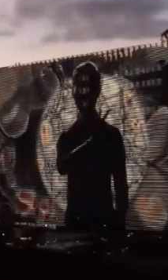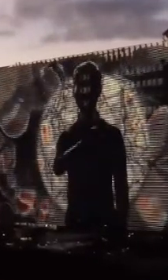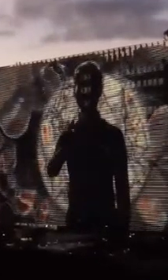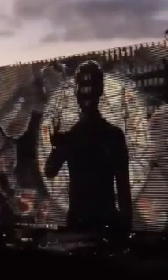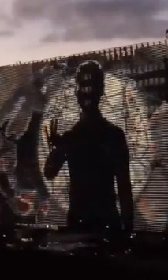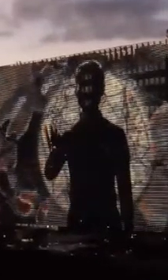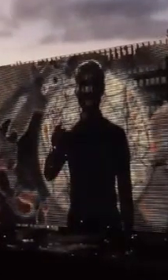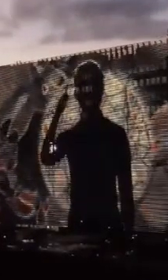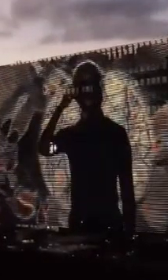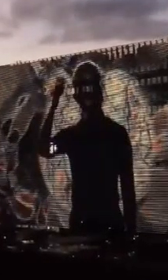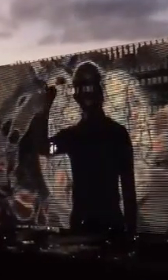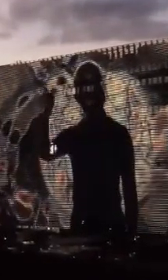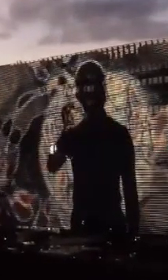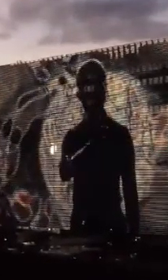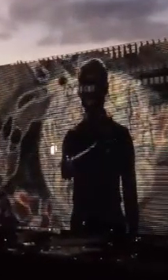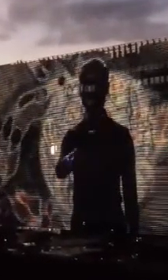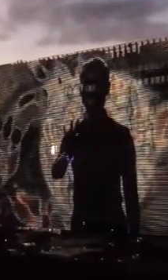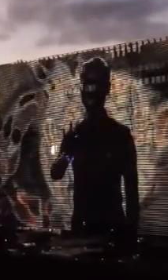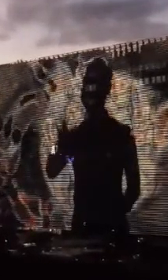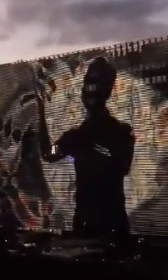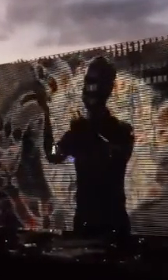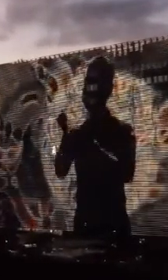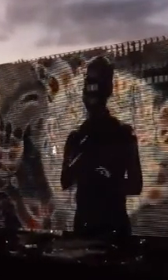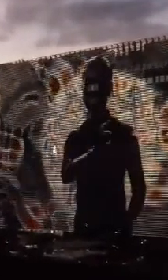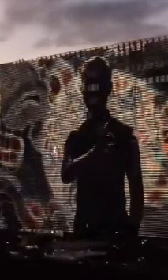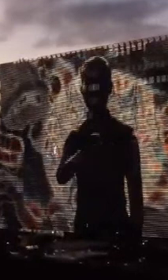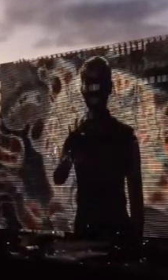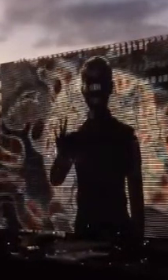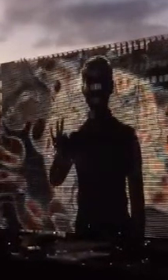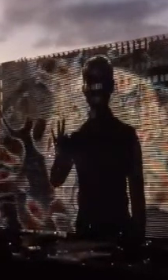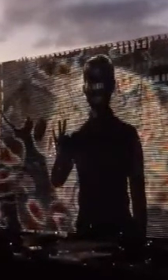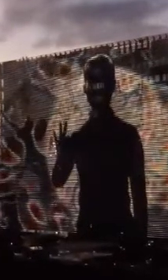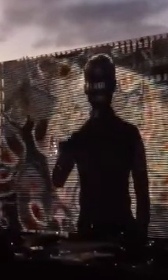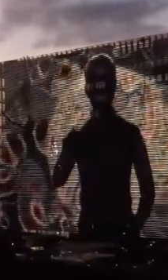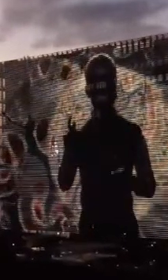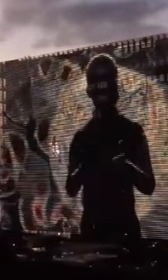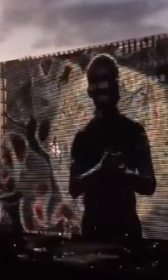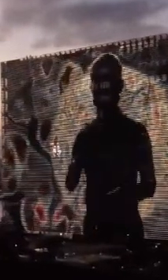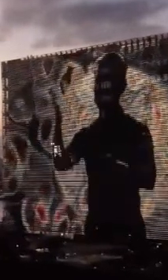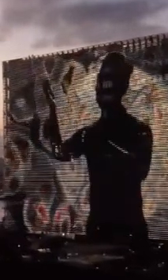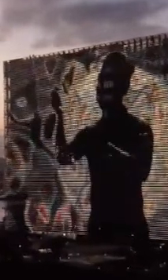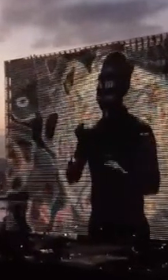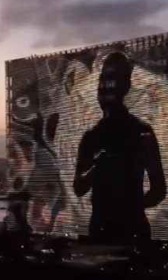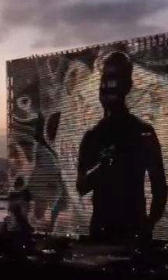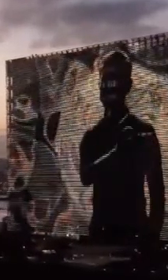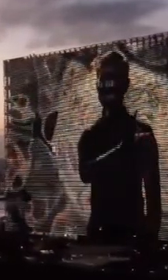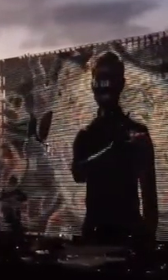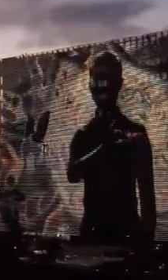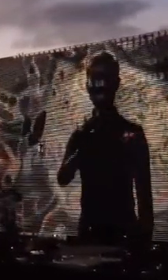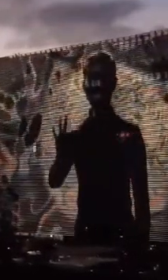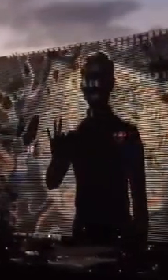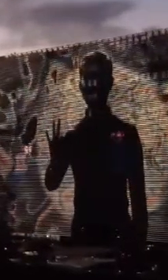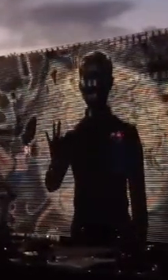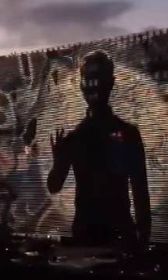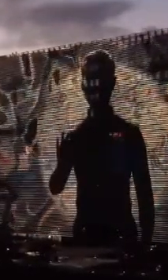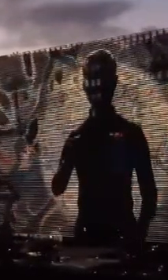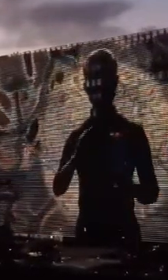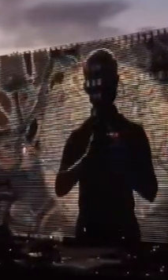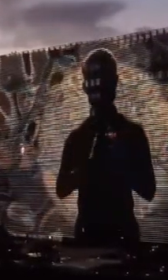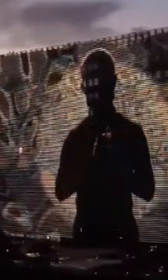we commissioned this when we were deep in COVID. You know, we opened the museum in November